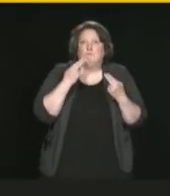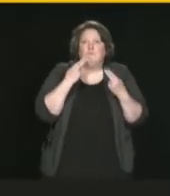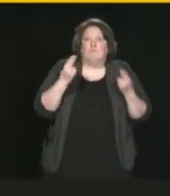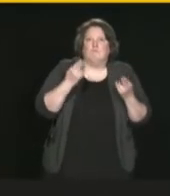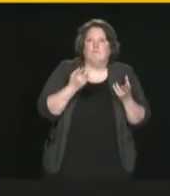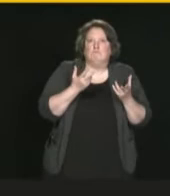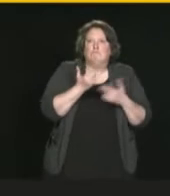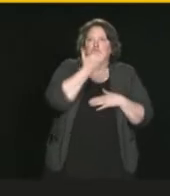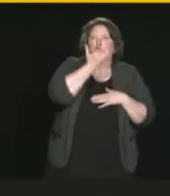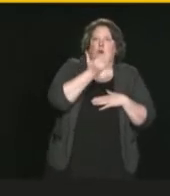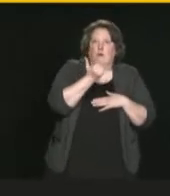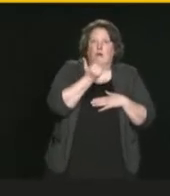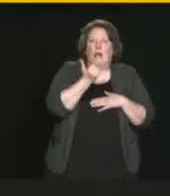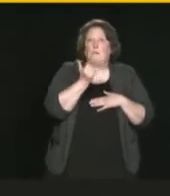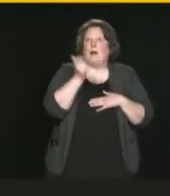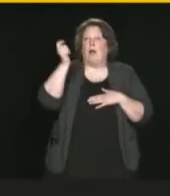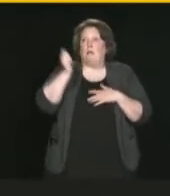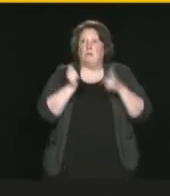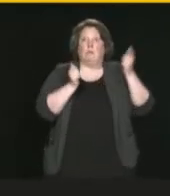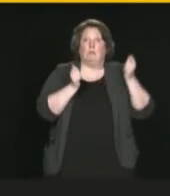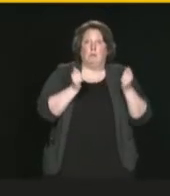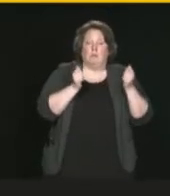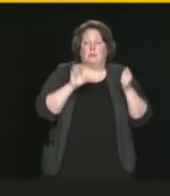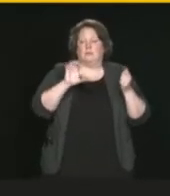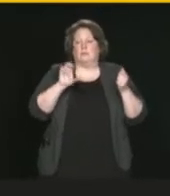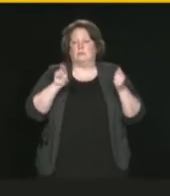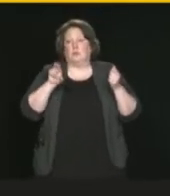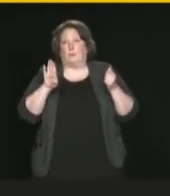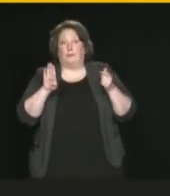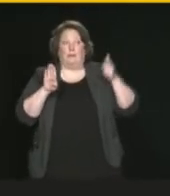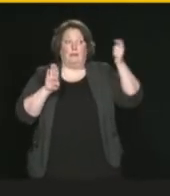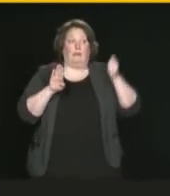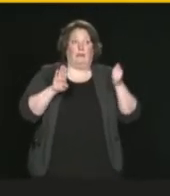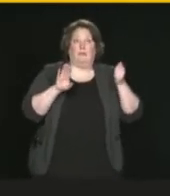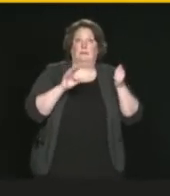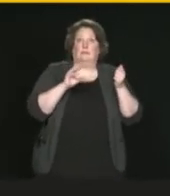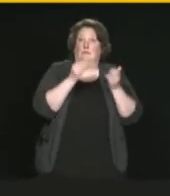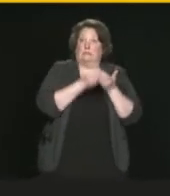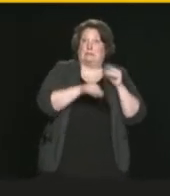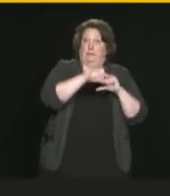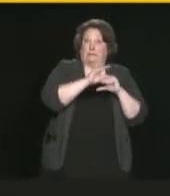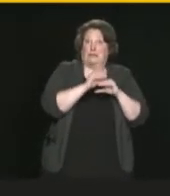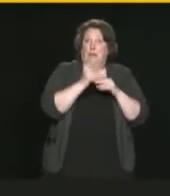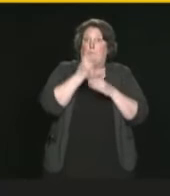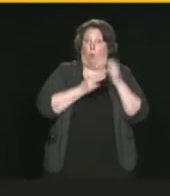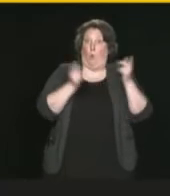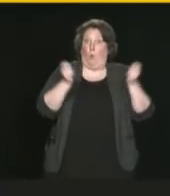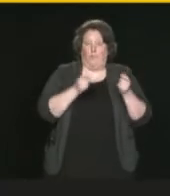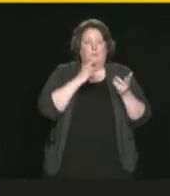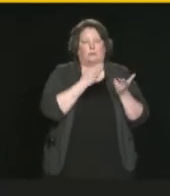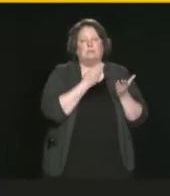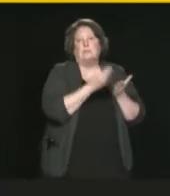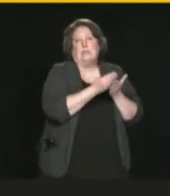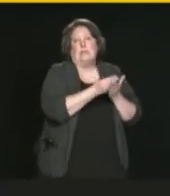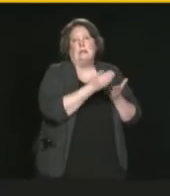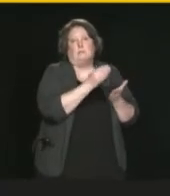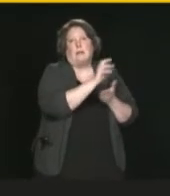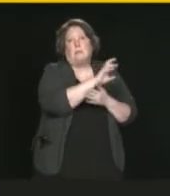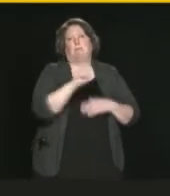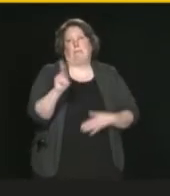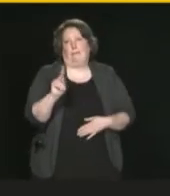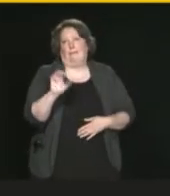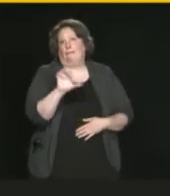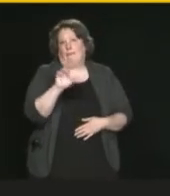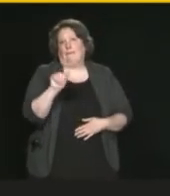applied for the CERB and the wage subsidy, they will have to pay back one of the two. But they will not be punished if they